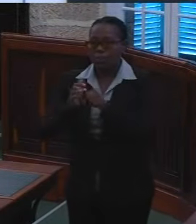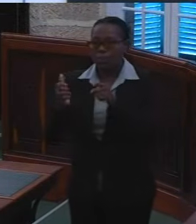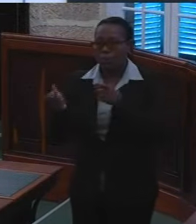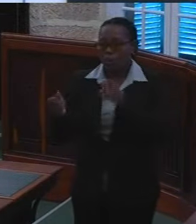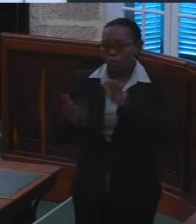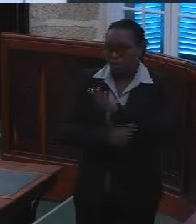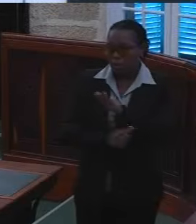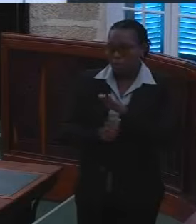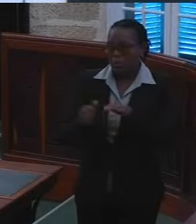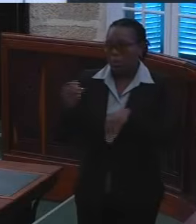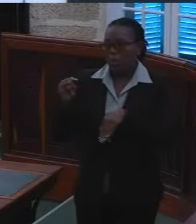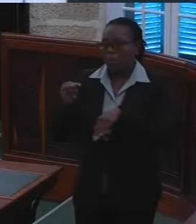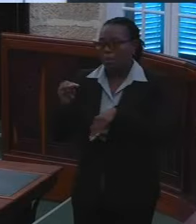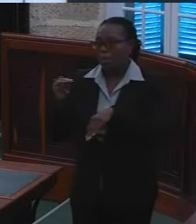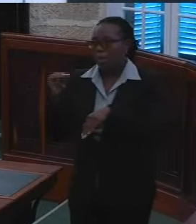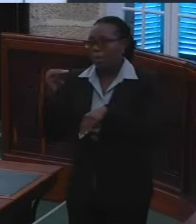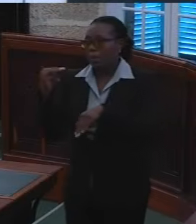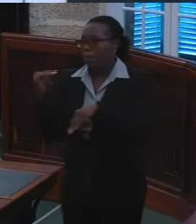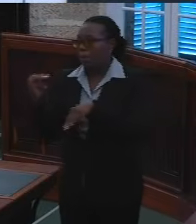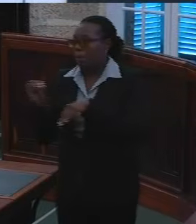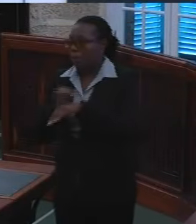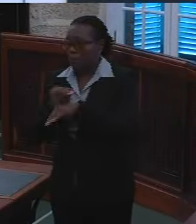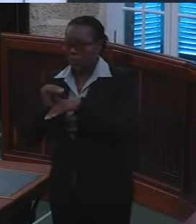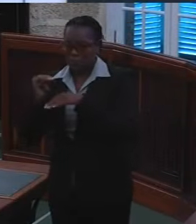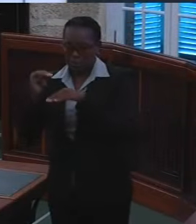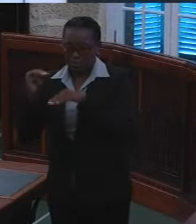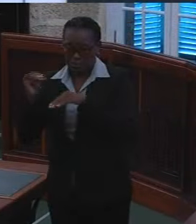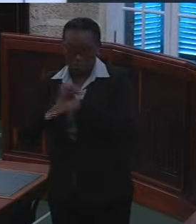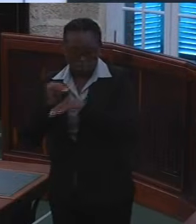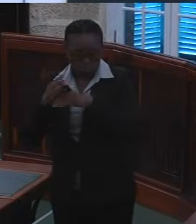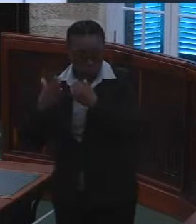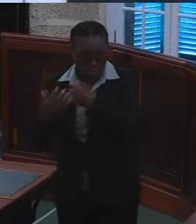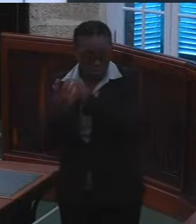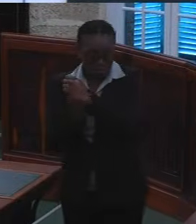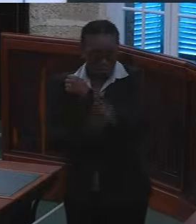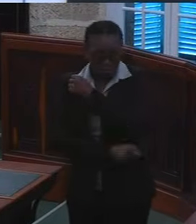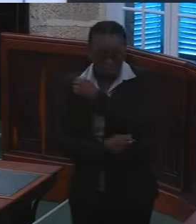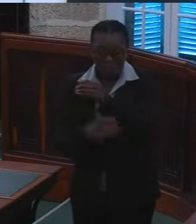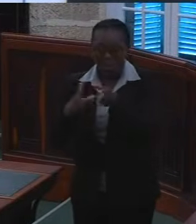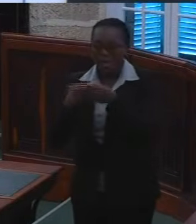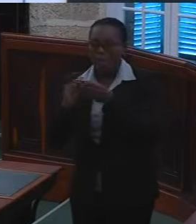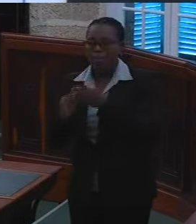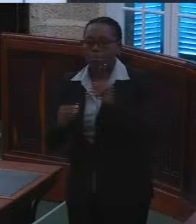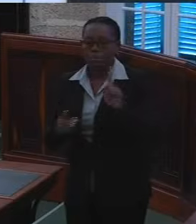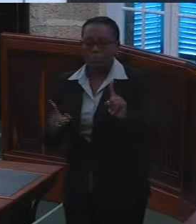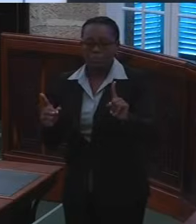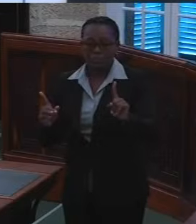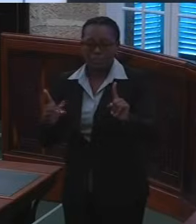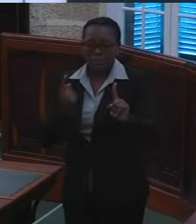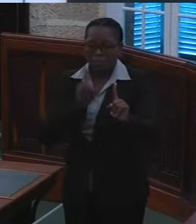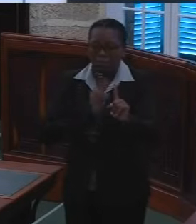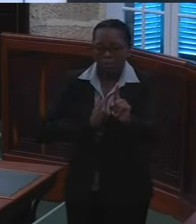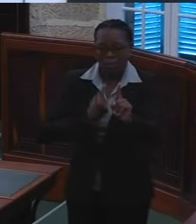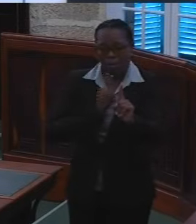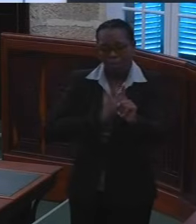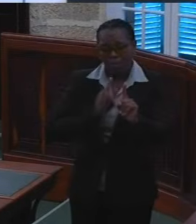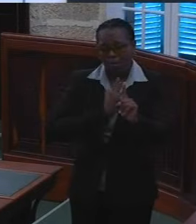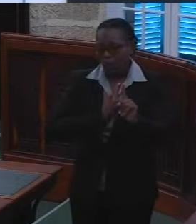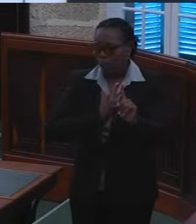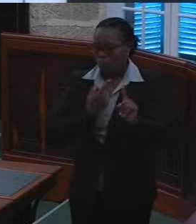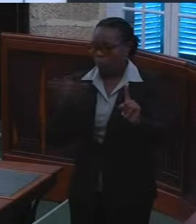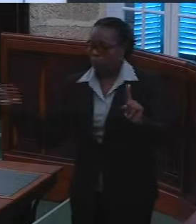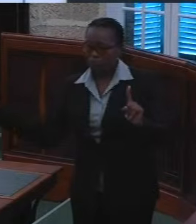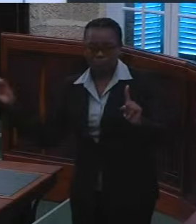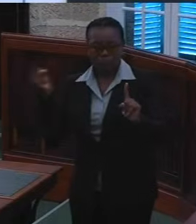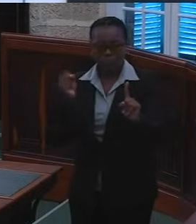they started the companion program. Because loneliness has to be one of the hardest things for older persons. In fact, when you are